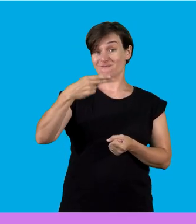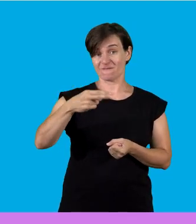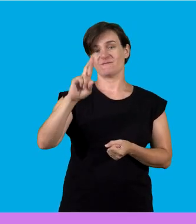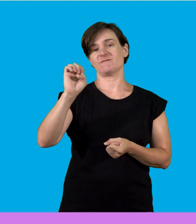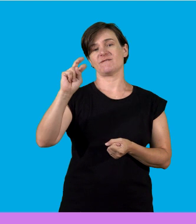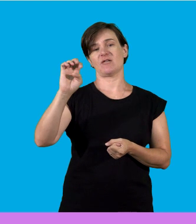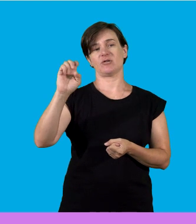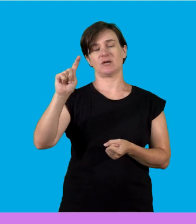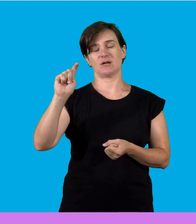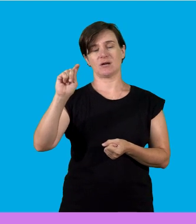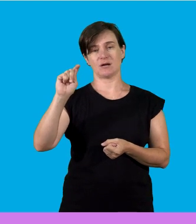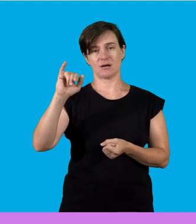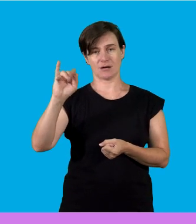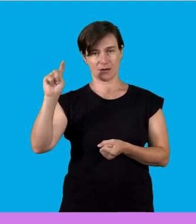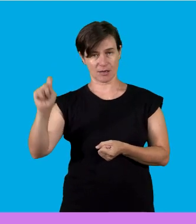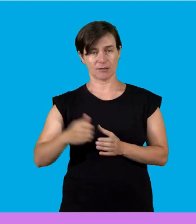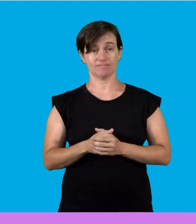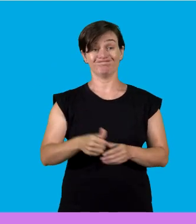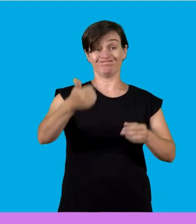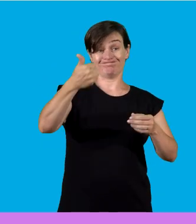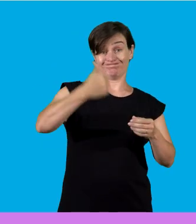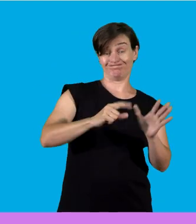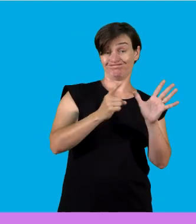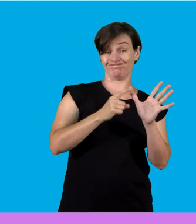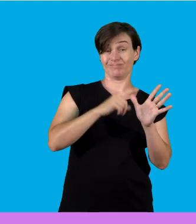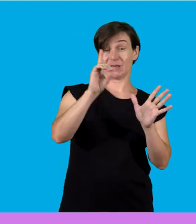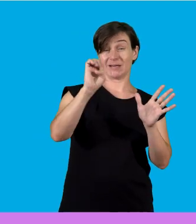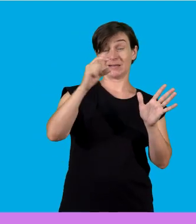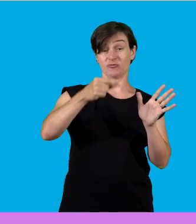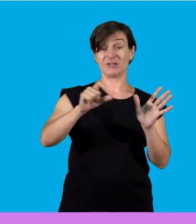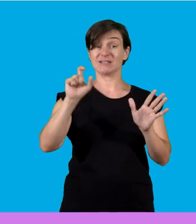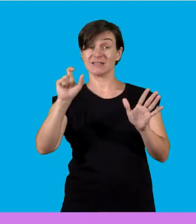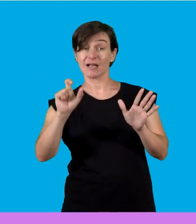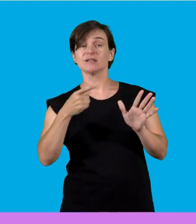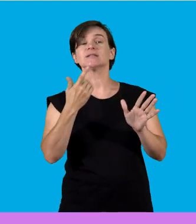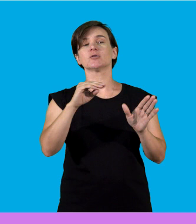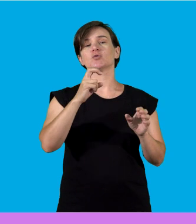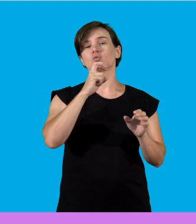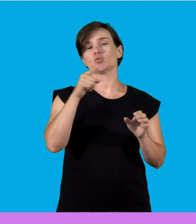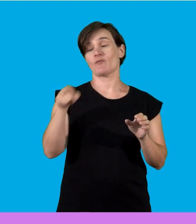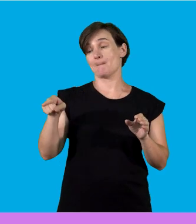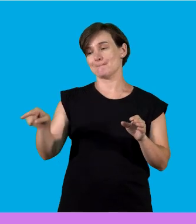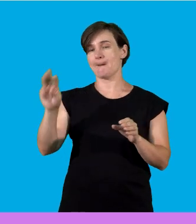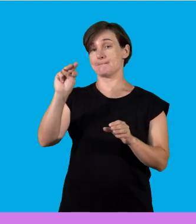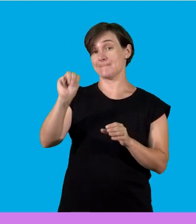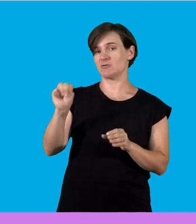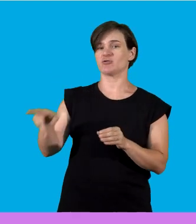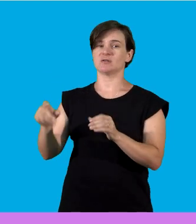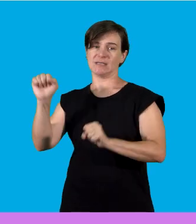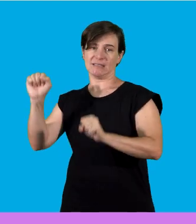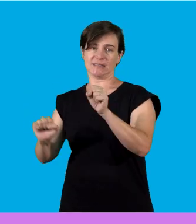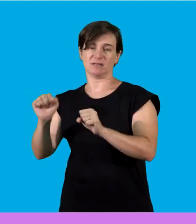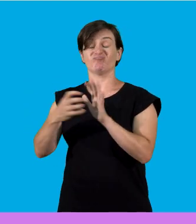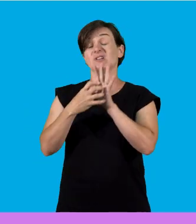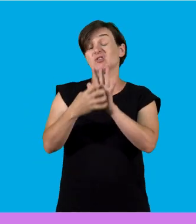then the degrees Celsius, unit used to measure temperature in the metric system. The example, today it will